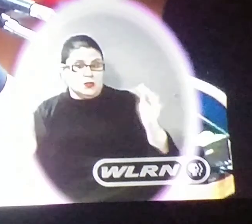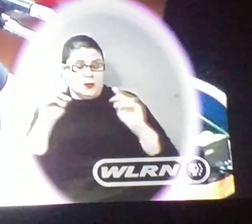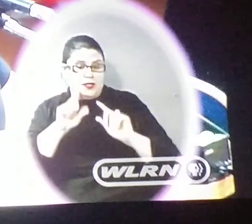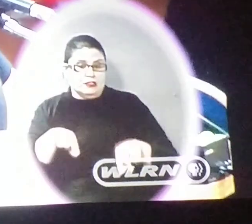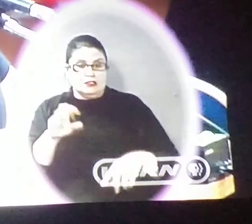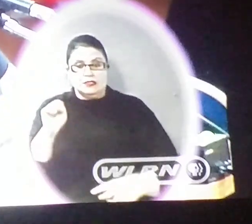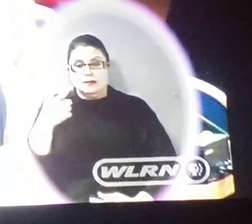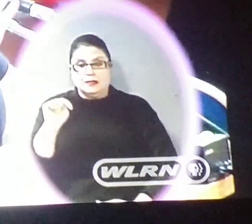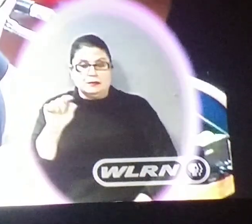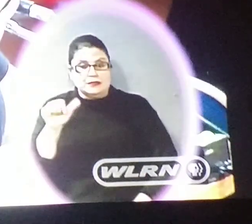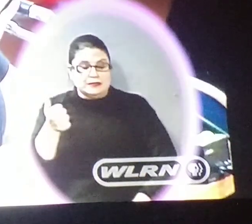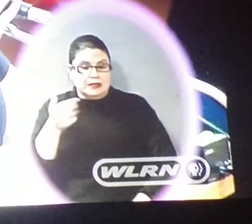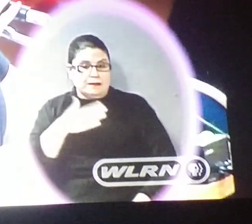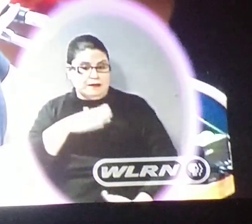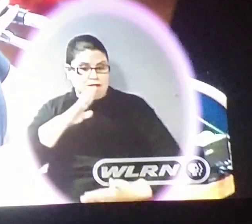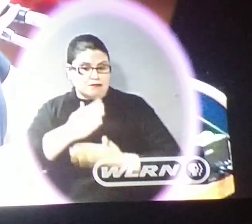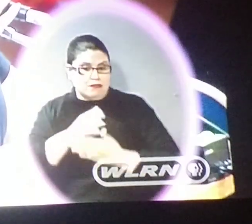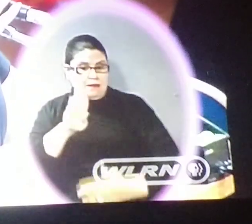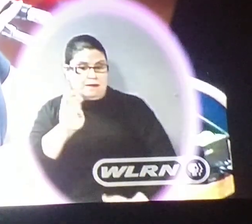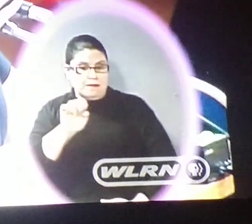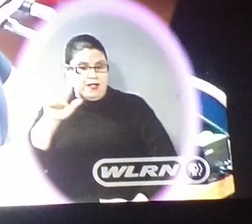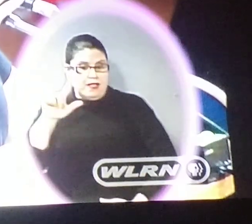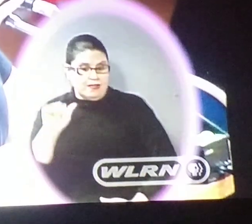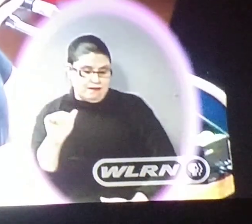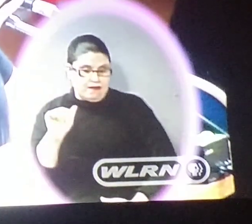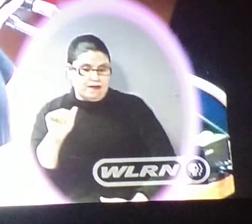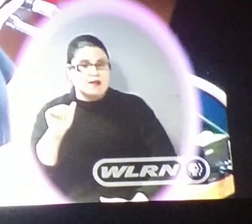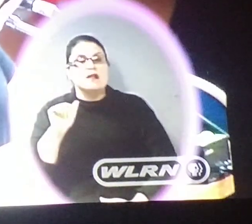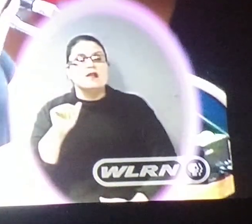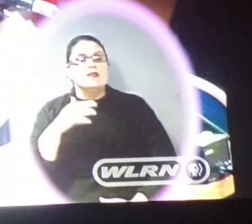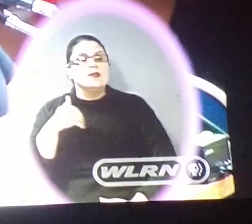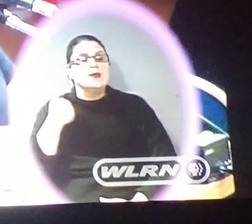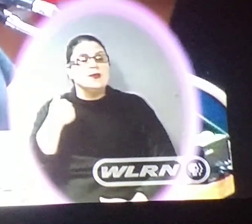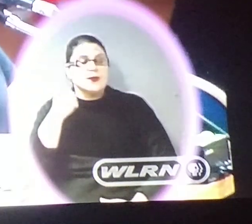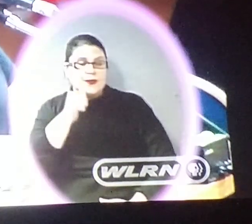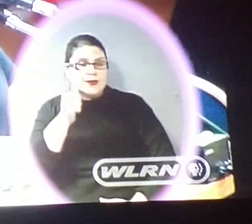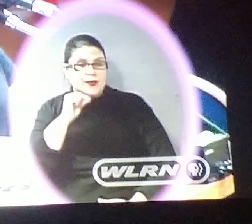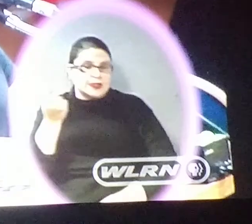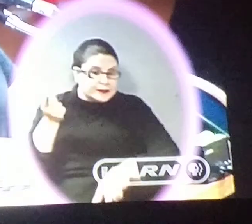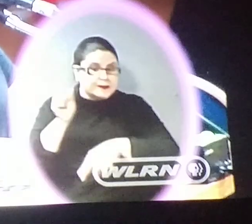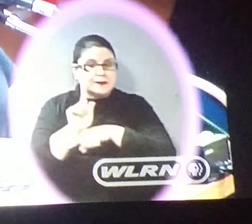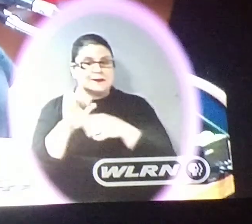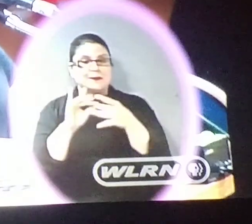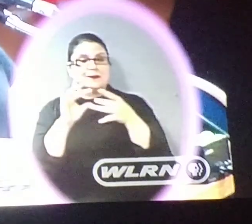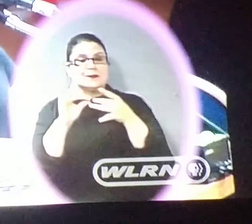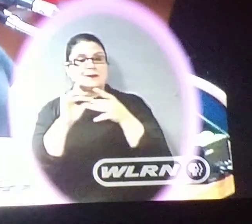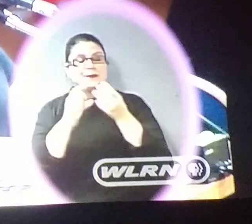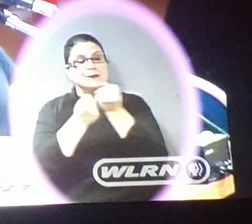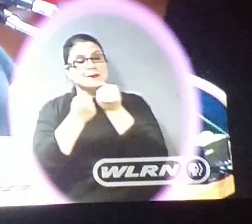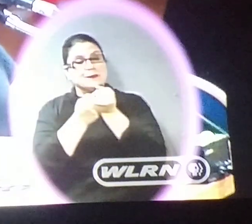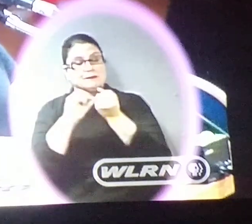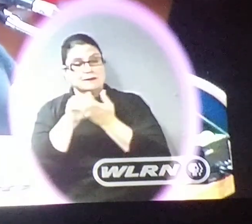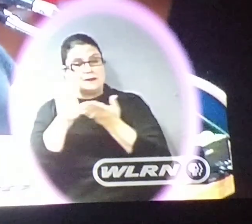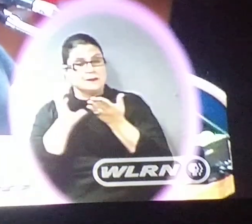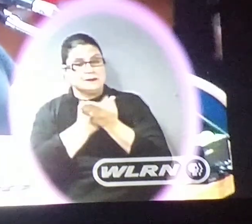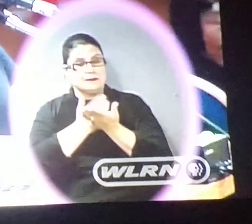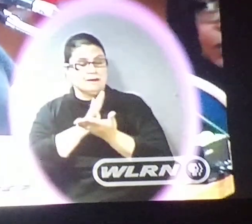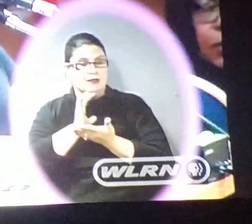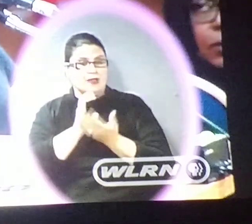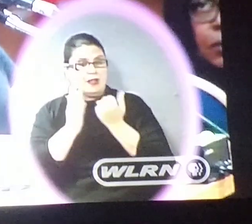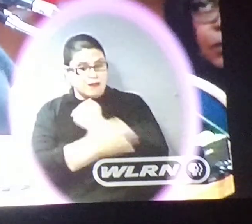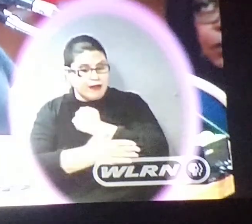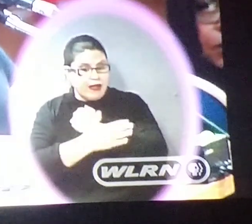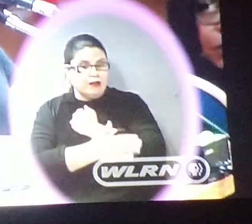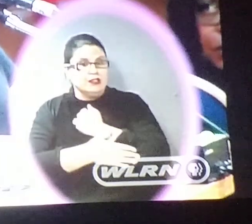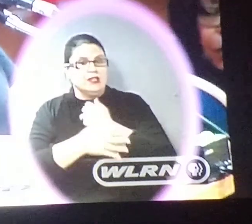my daughter Bella, the young lady who comes to speak in front of the board on behalf of students in our county, and who has brought